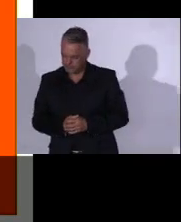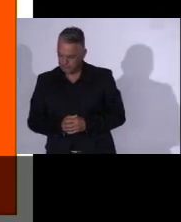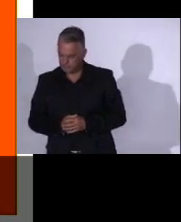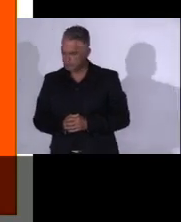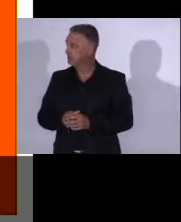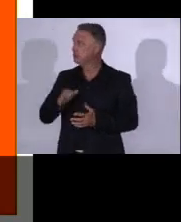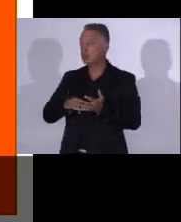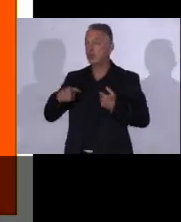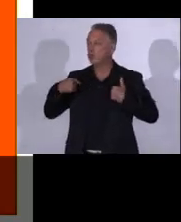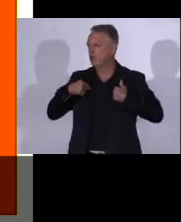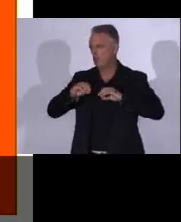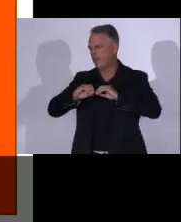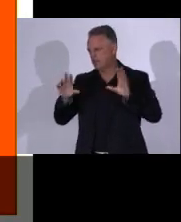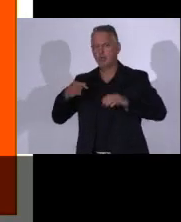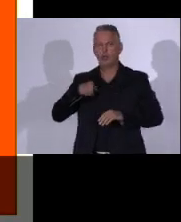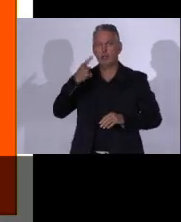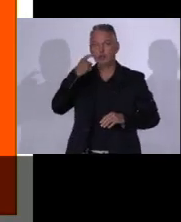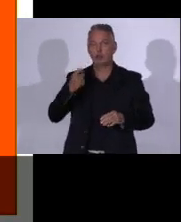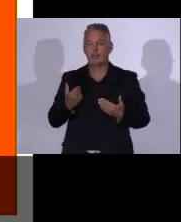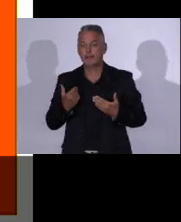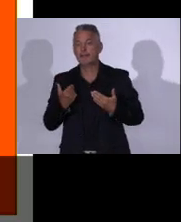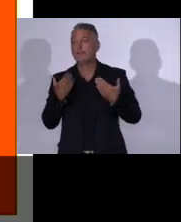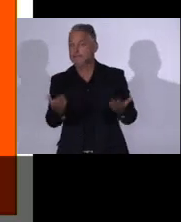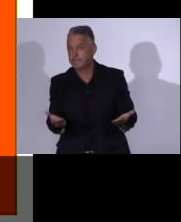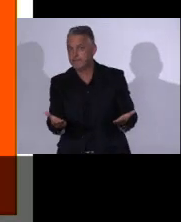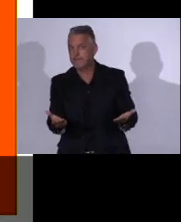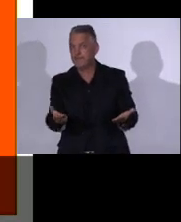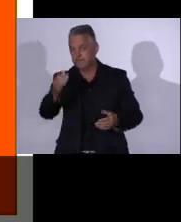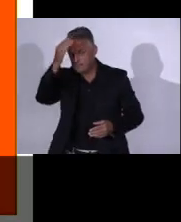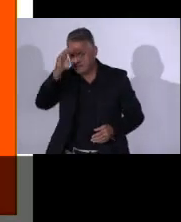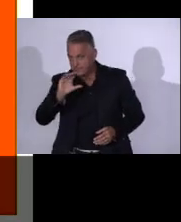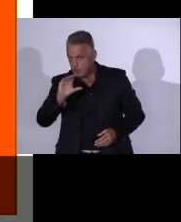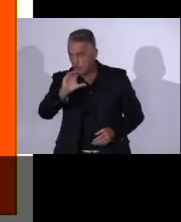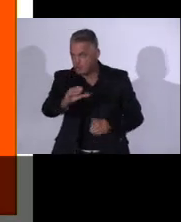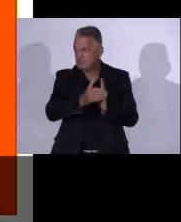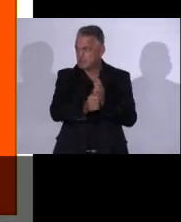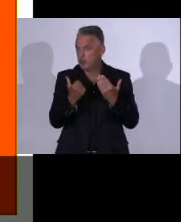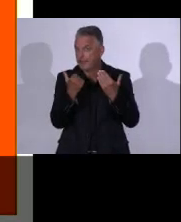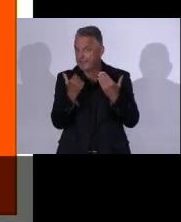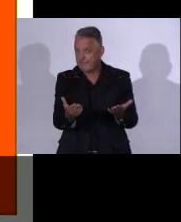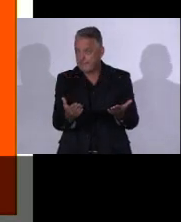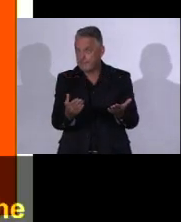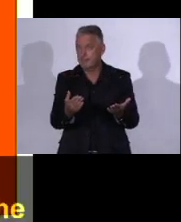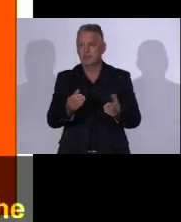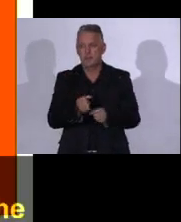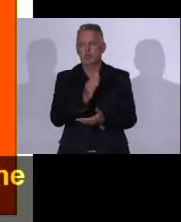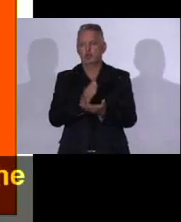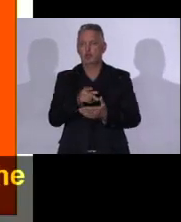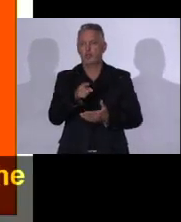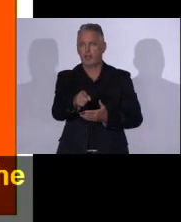really trying to do here is give people the knowledge and the skills and the endurance to prevent themselves having a